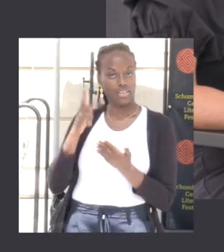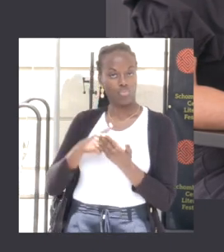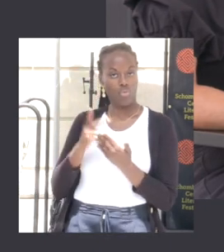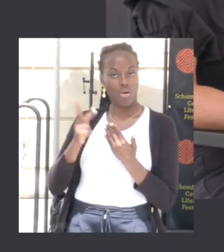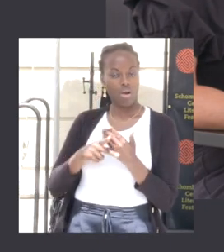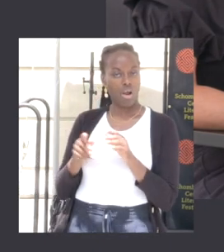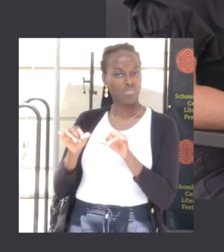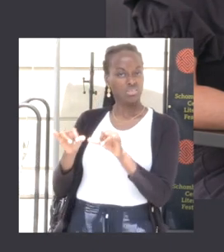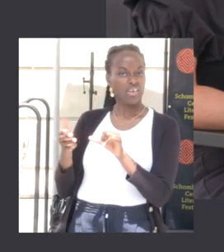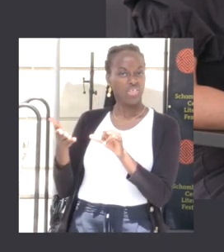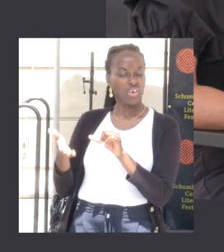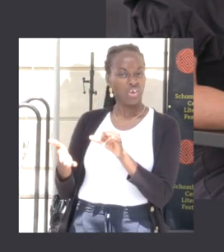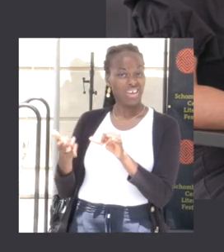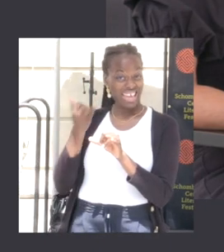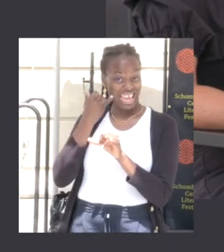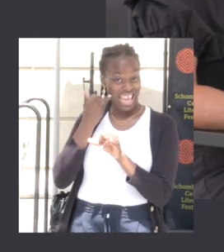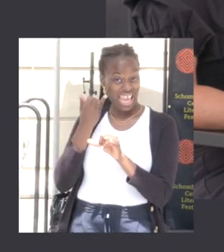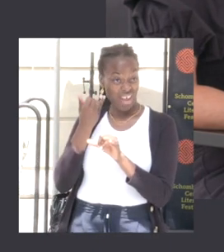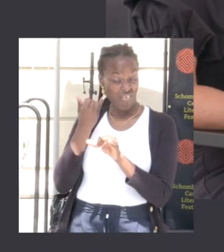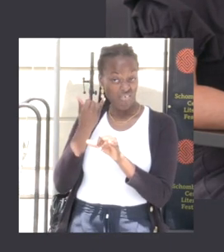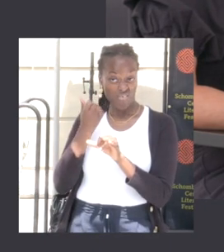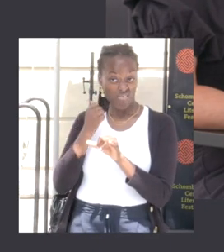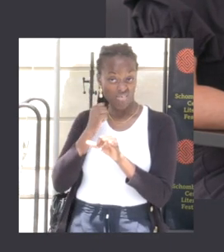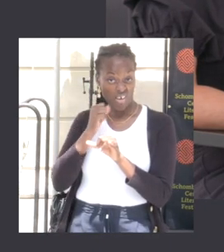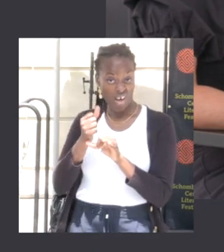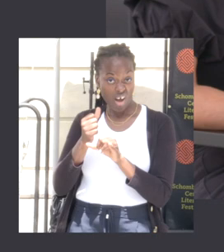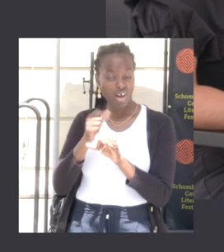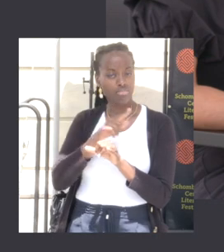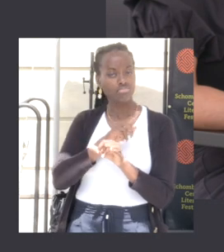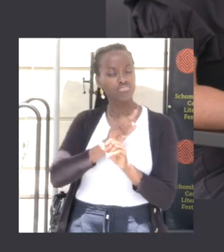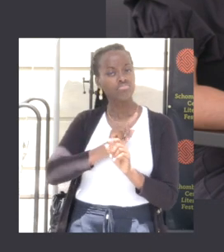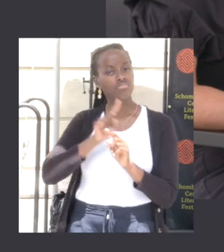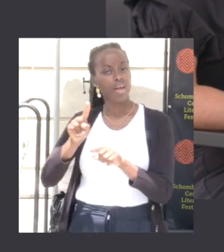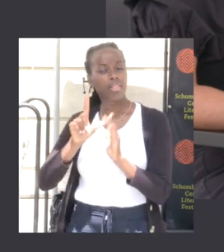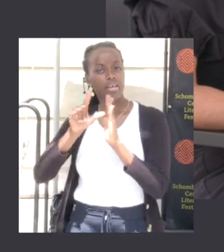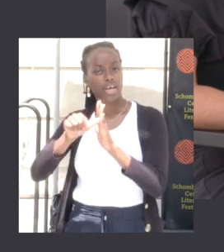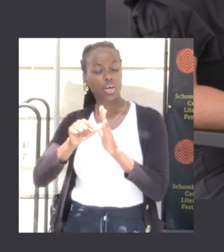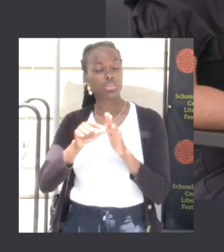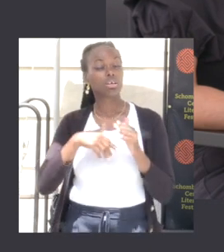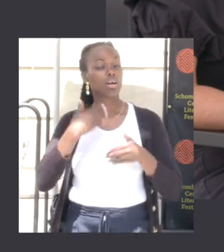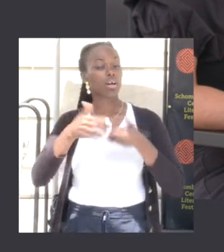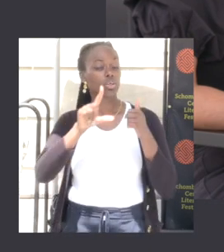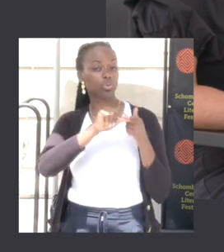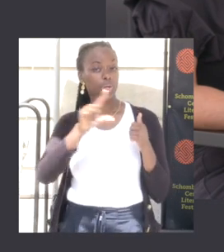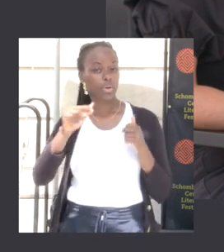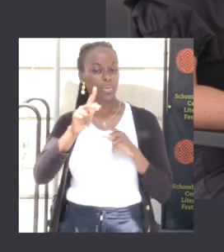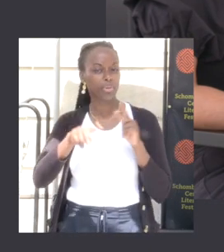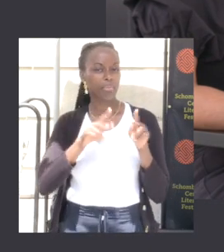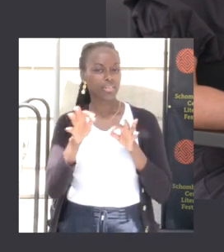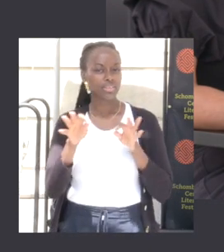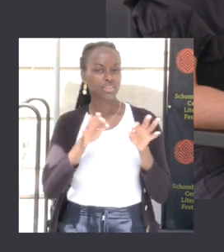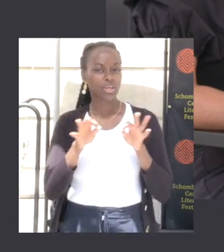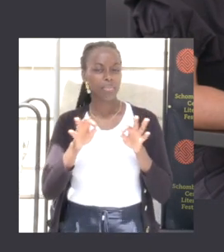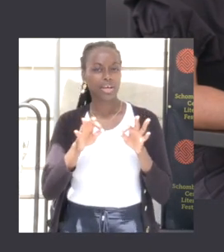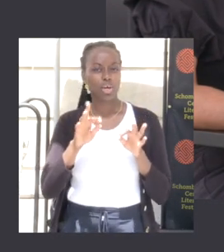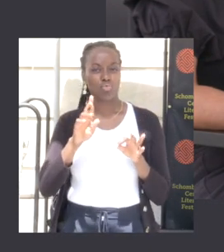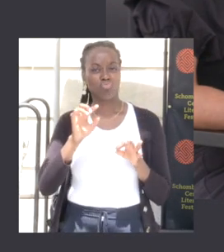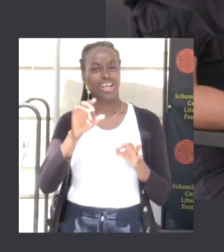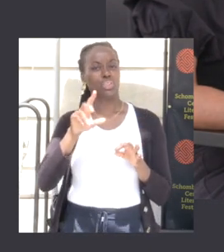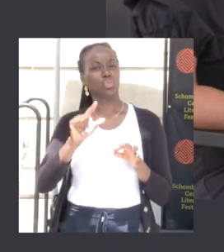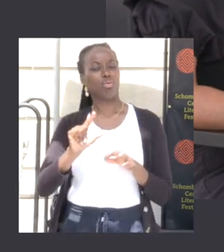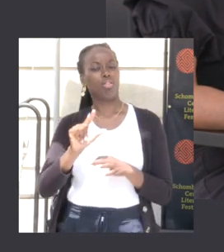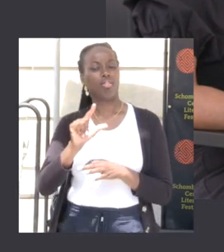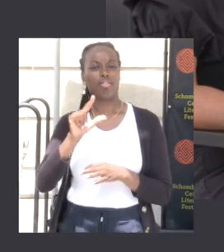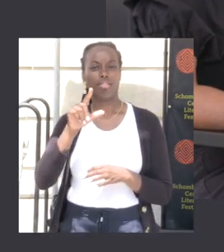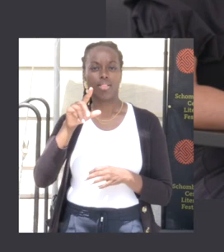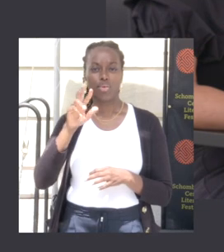time. And if you didn't, you come back. So fast forward to 2020 on the heels of what people are describing as this racial reckoning.